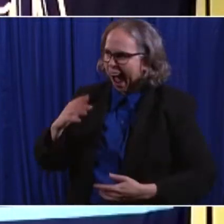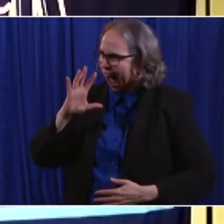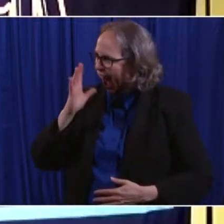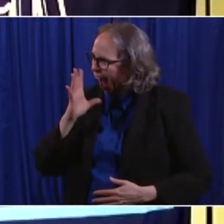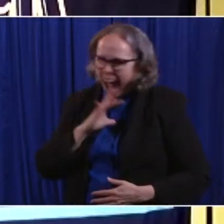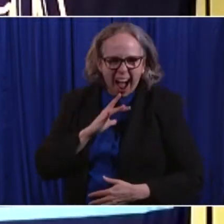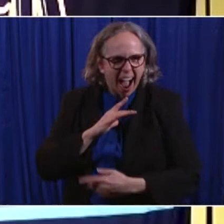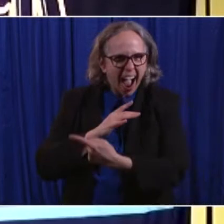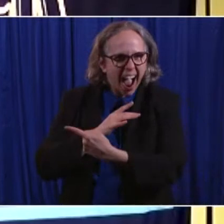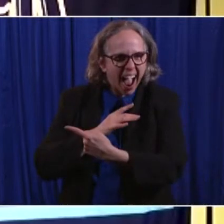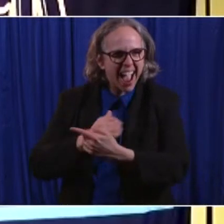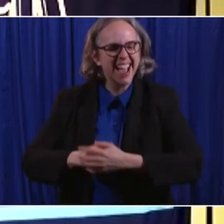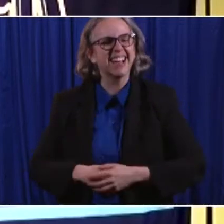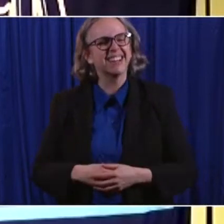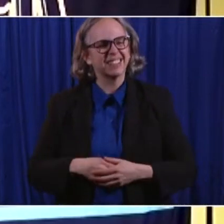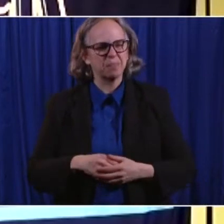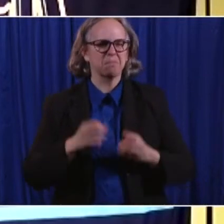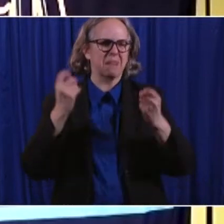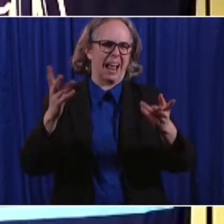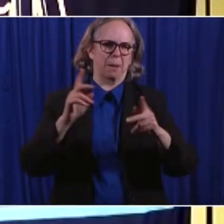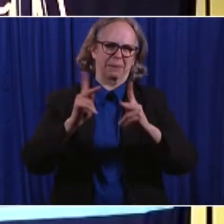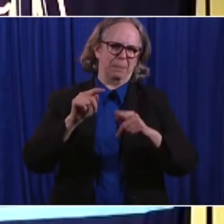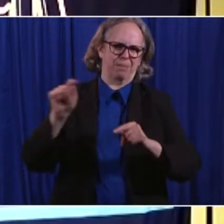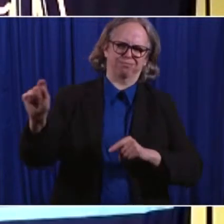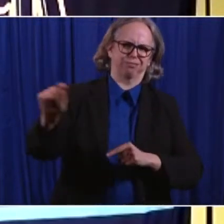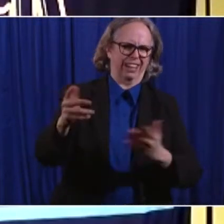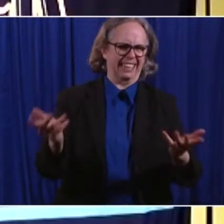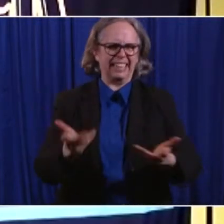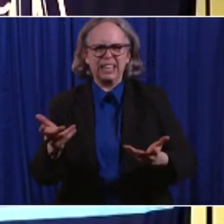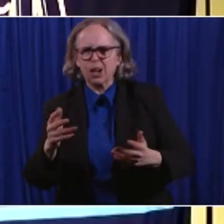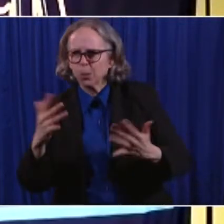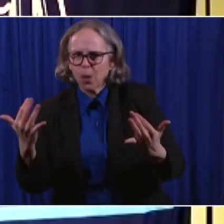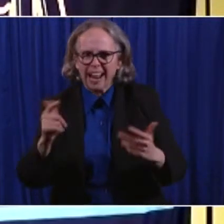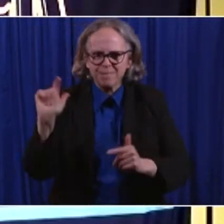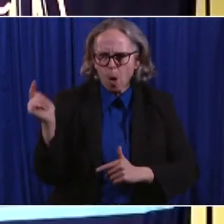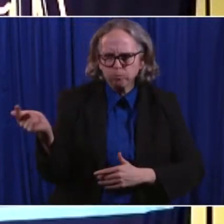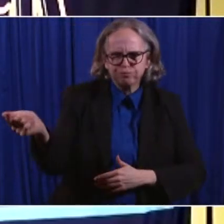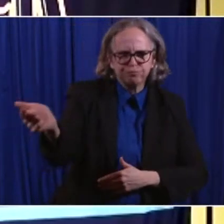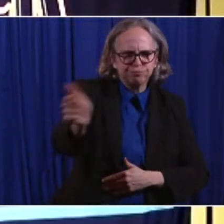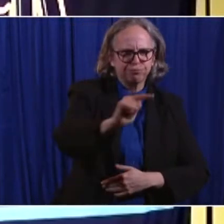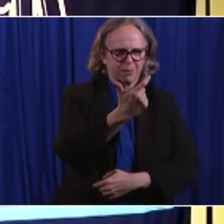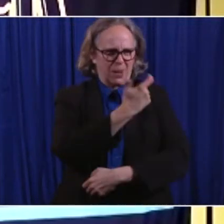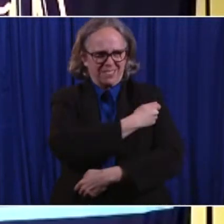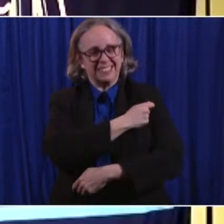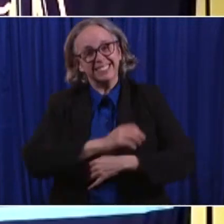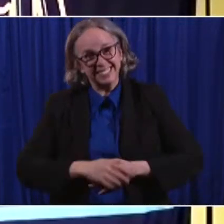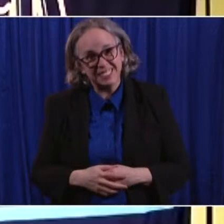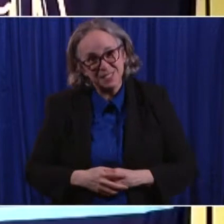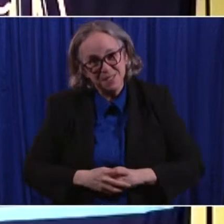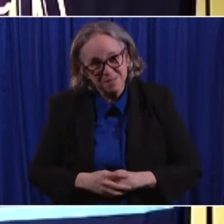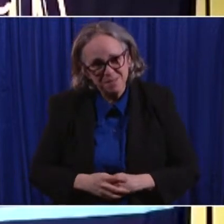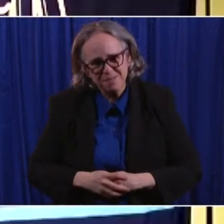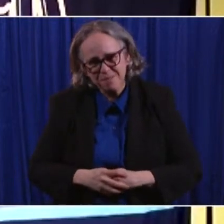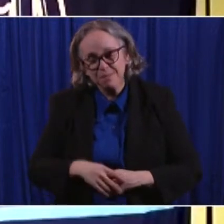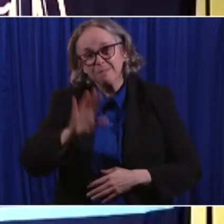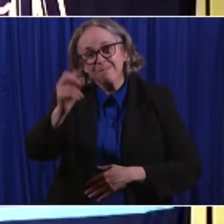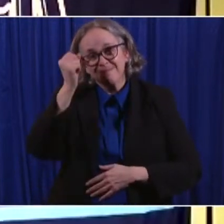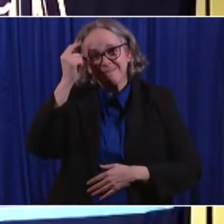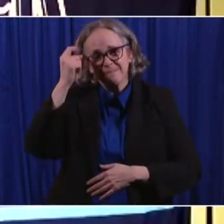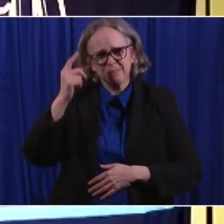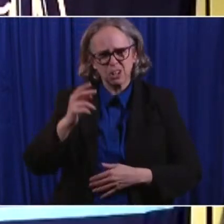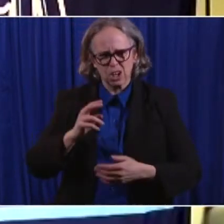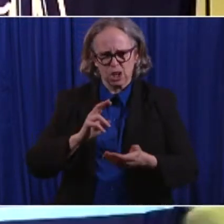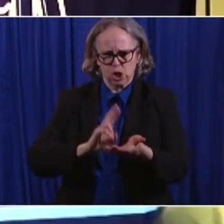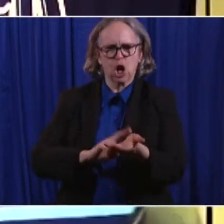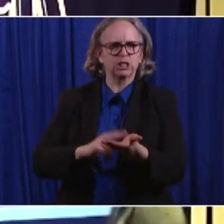and Tammy Register, who is going to be the health nurse who is going to provide